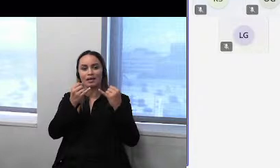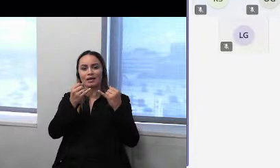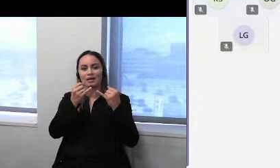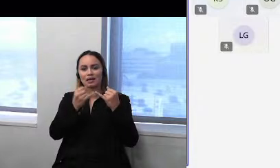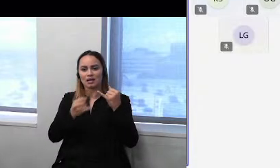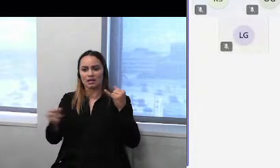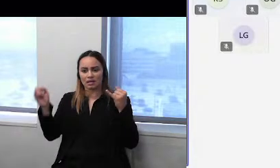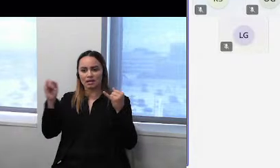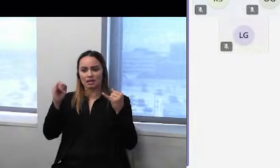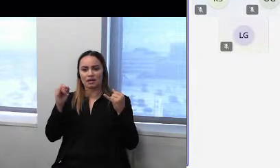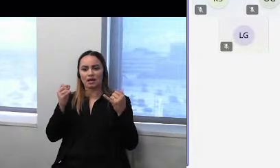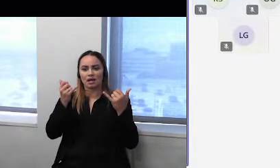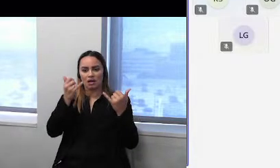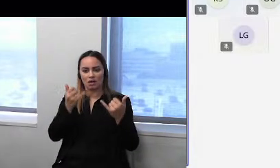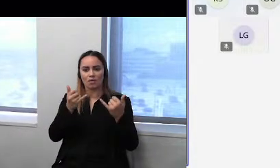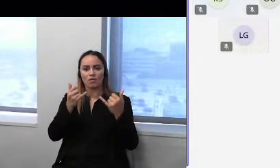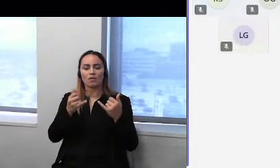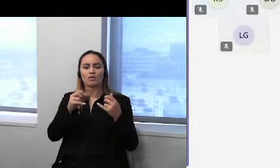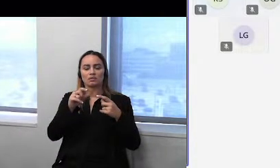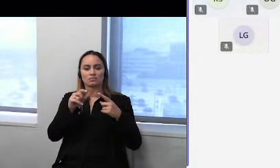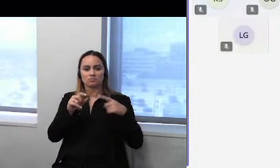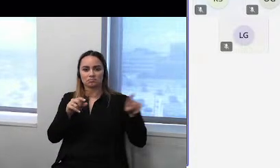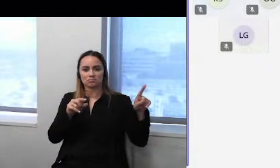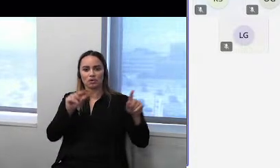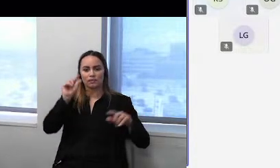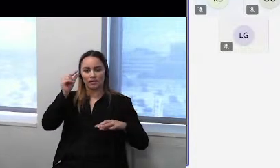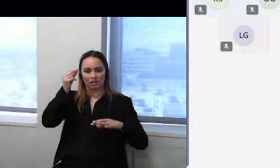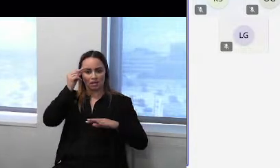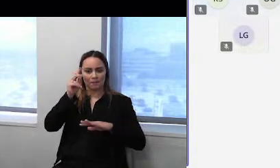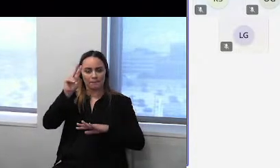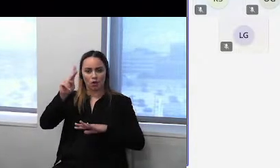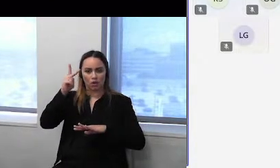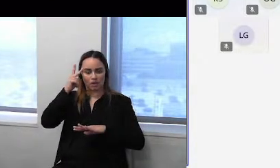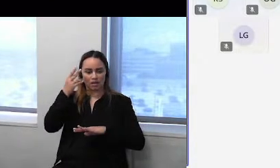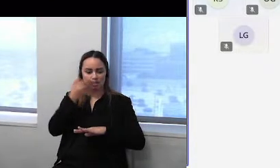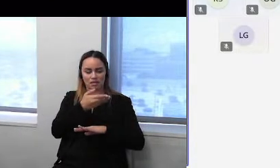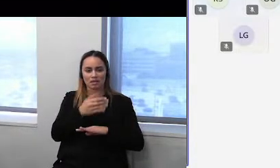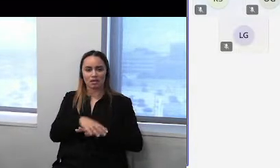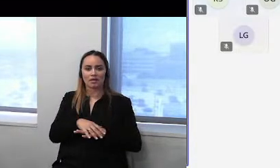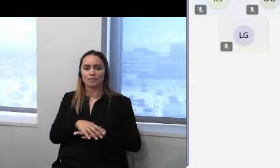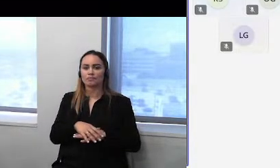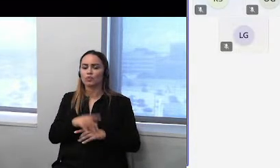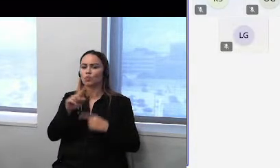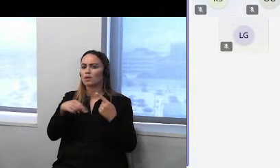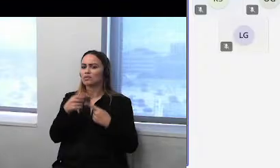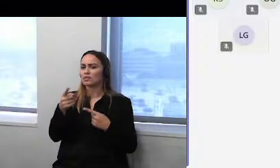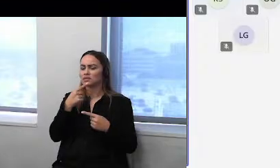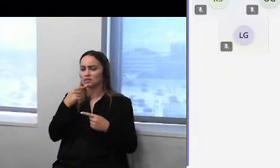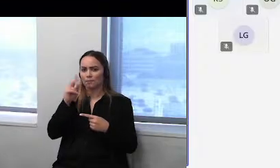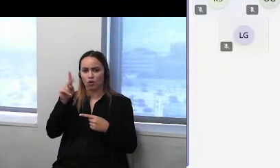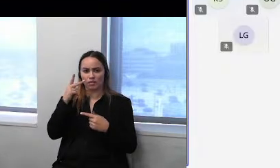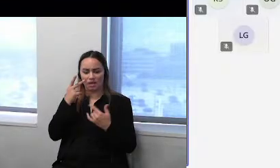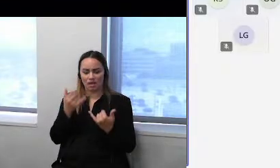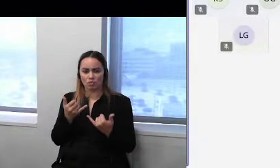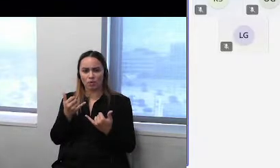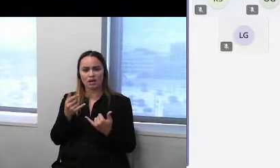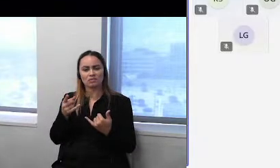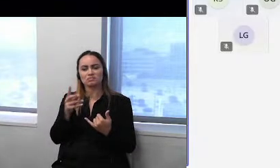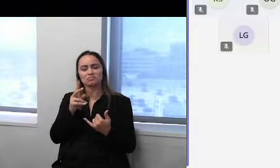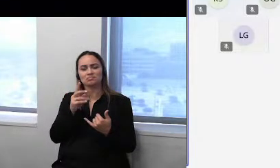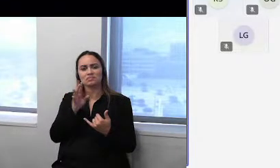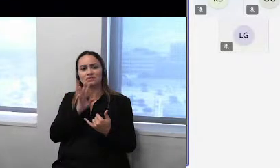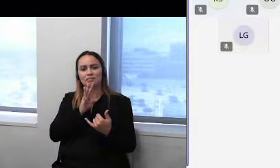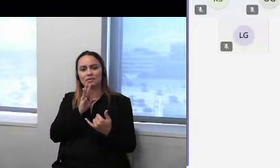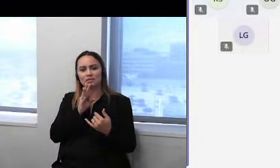Next question. When you say the current policy, do you mean, as you previously